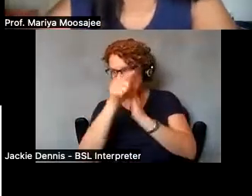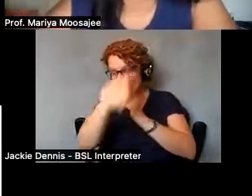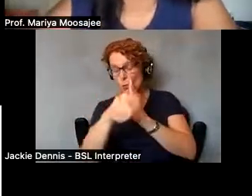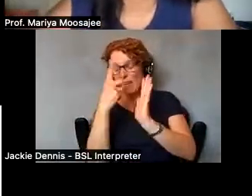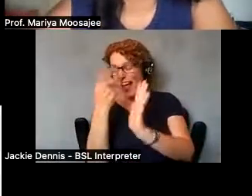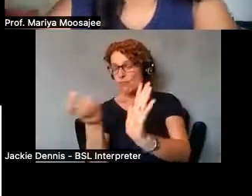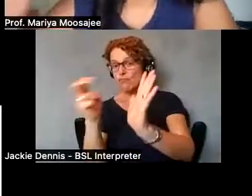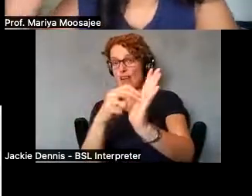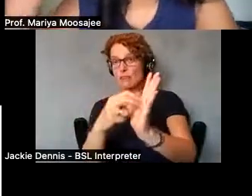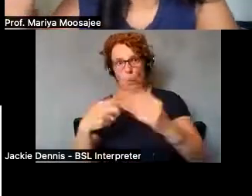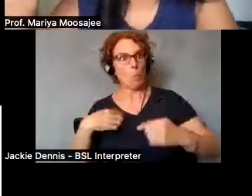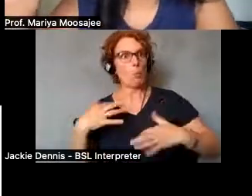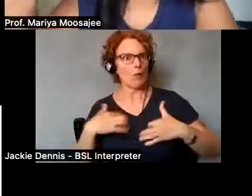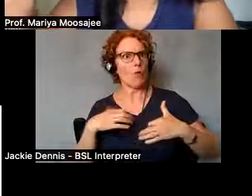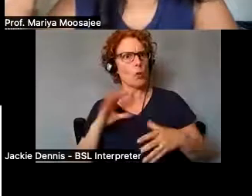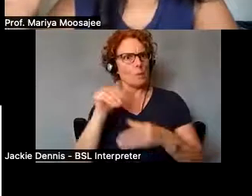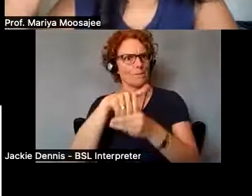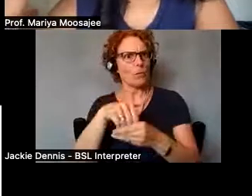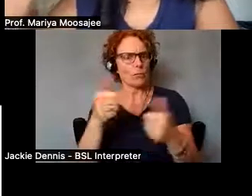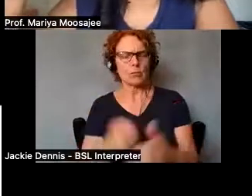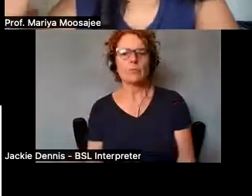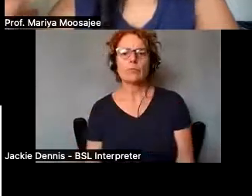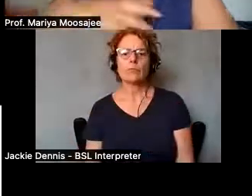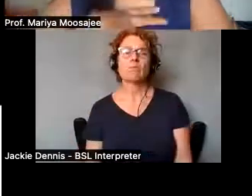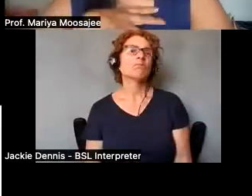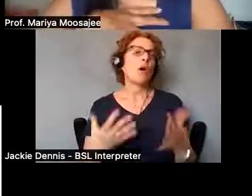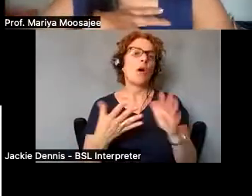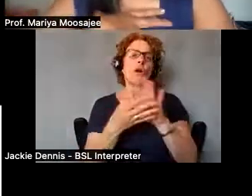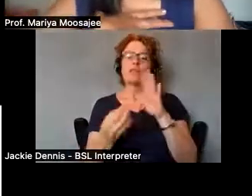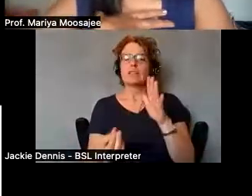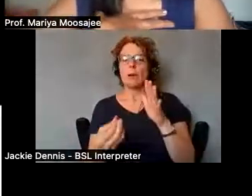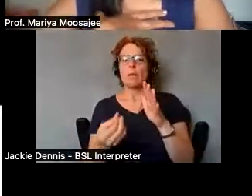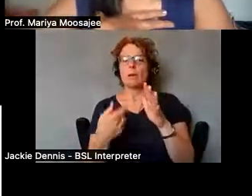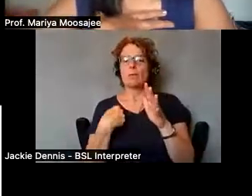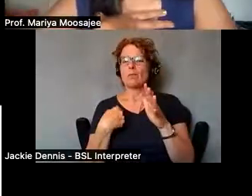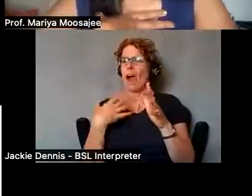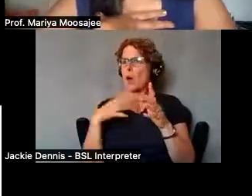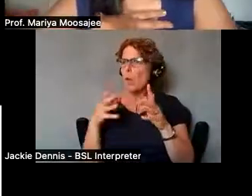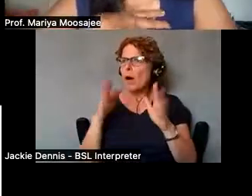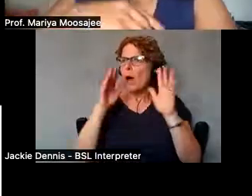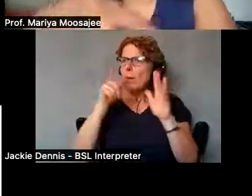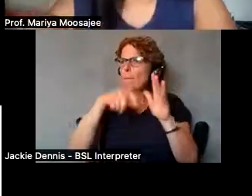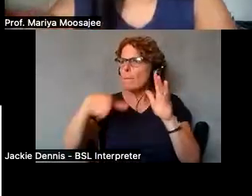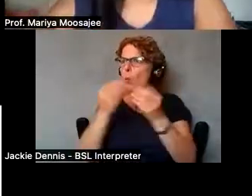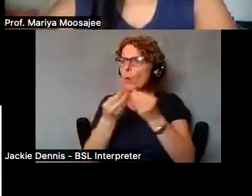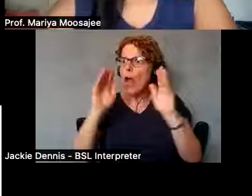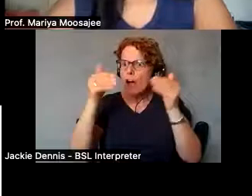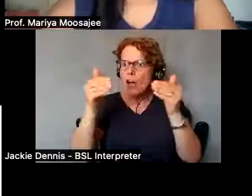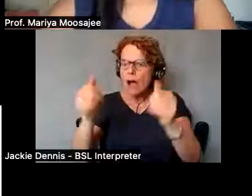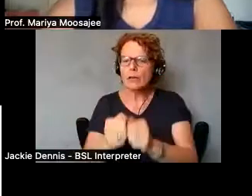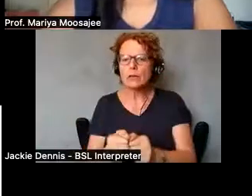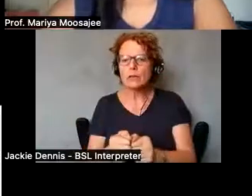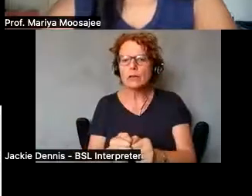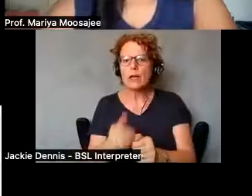register your interest. That means that if, for example, I'm looking for some Usher patients, I can actually go